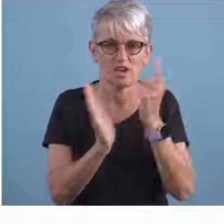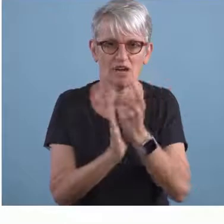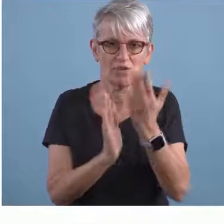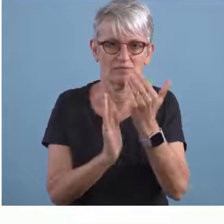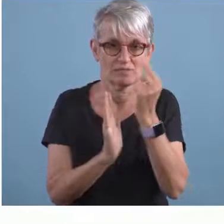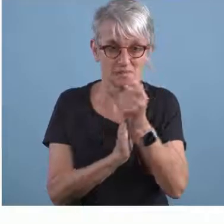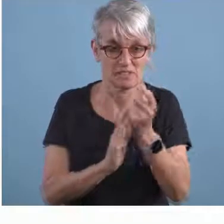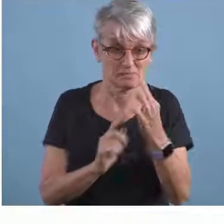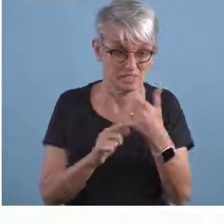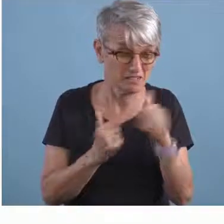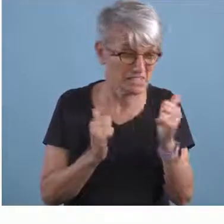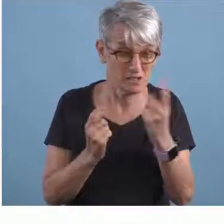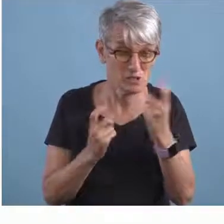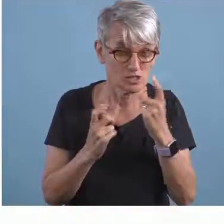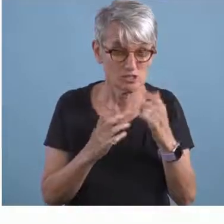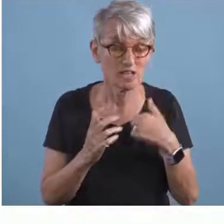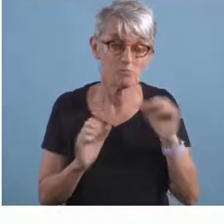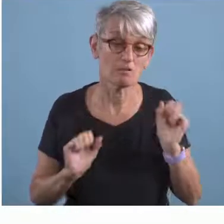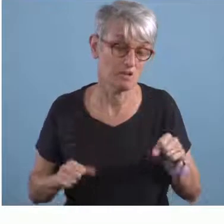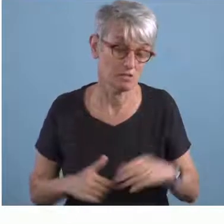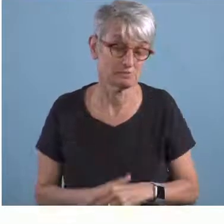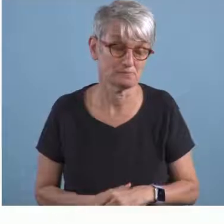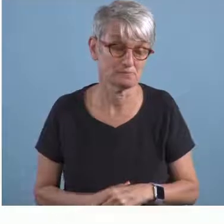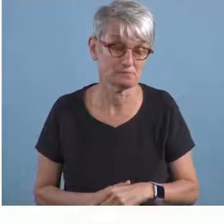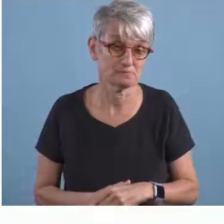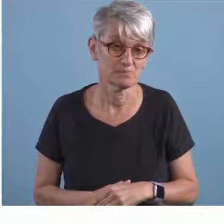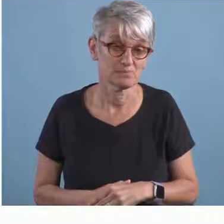any questions, I'm available.